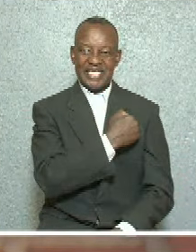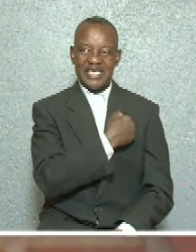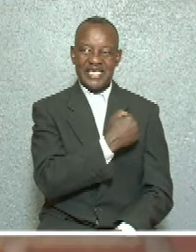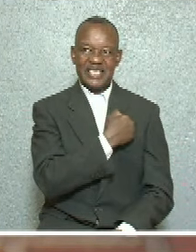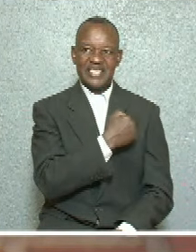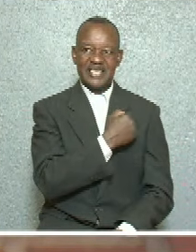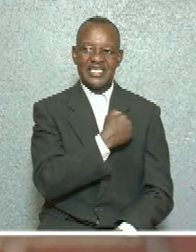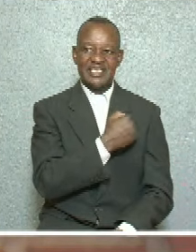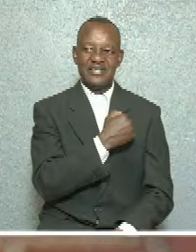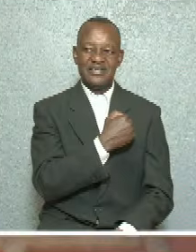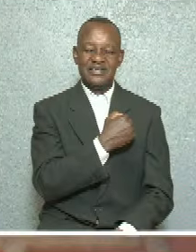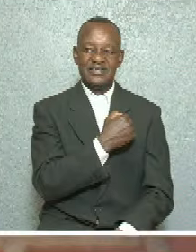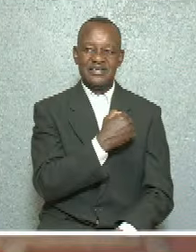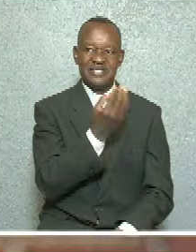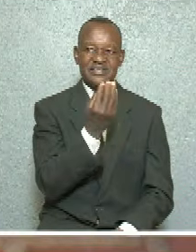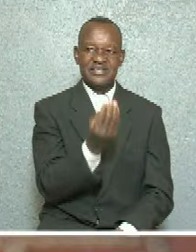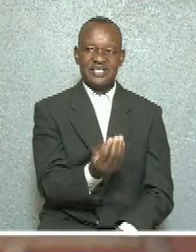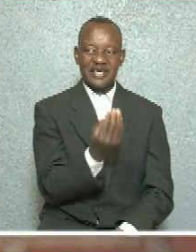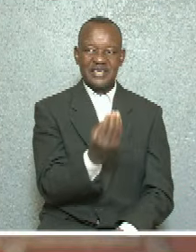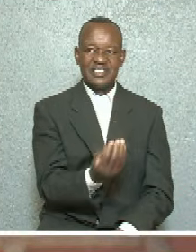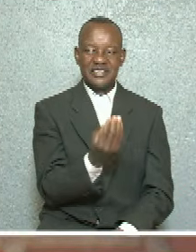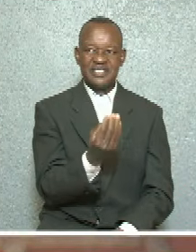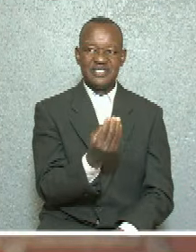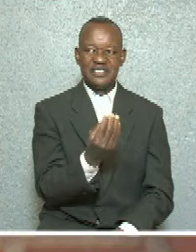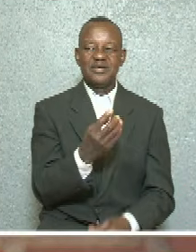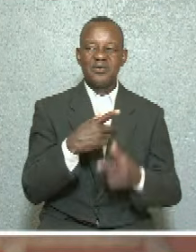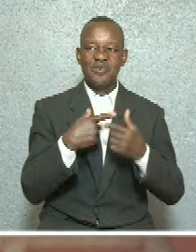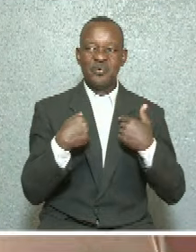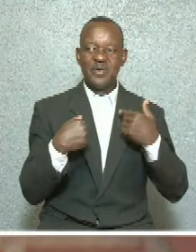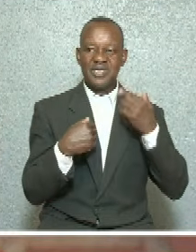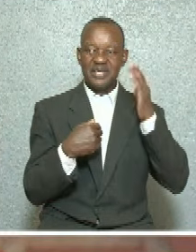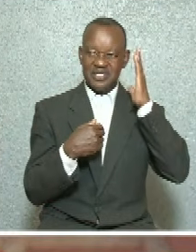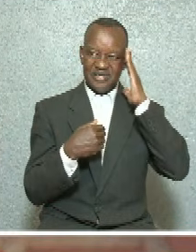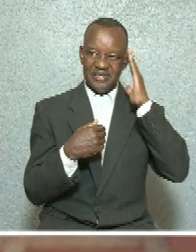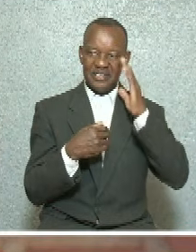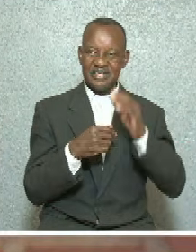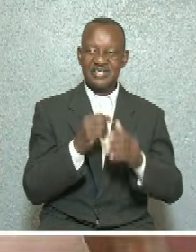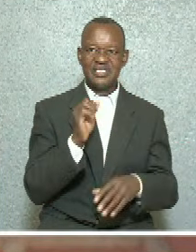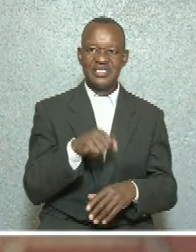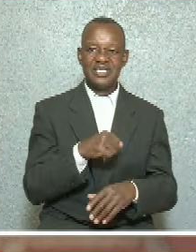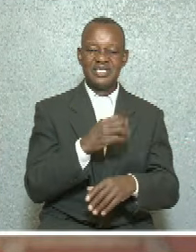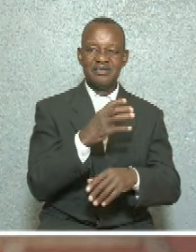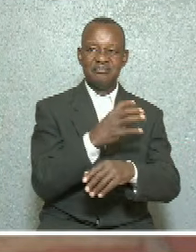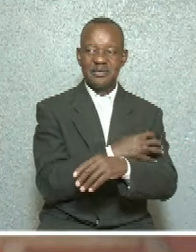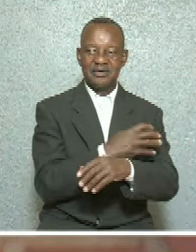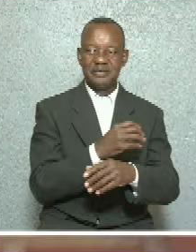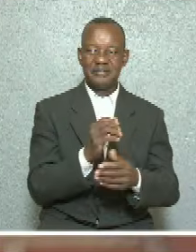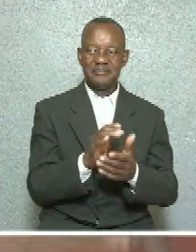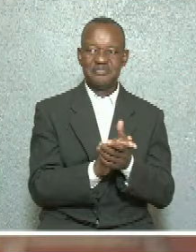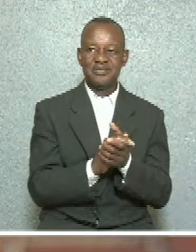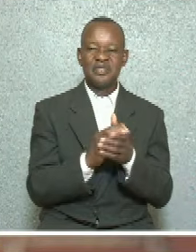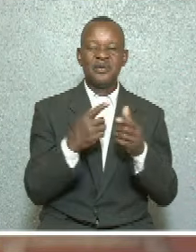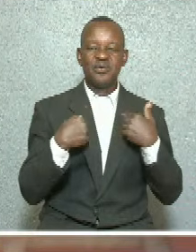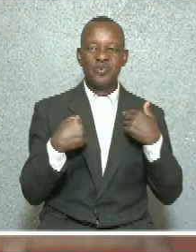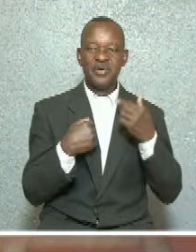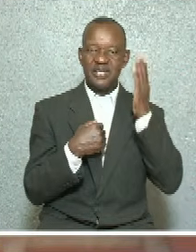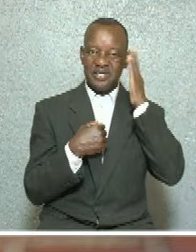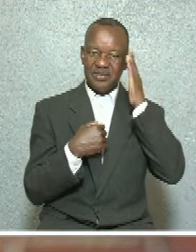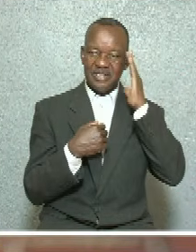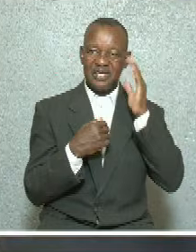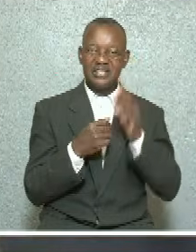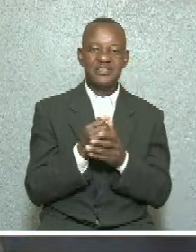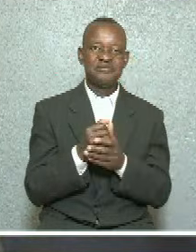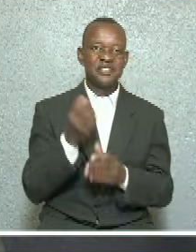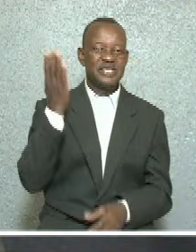empower both, and we know that systematically in the past, the girl child was left behind, hence why we must